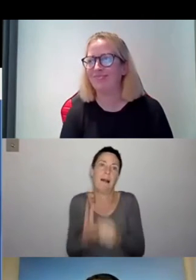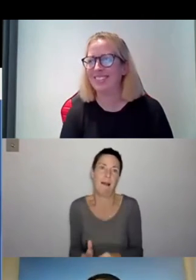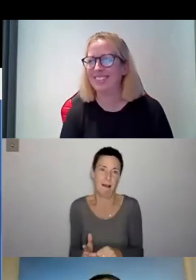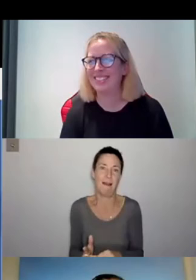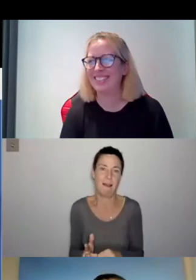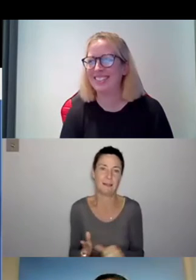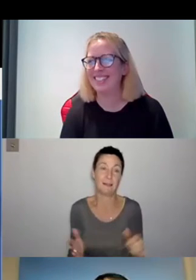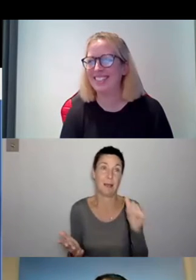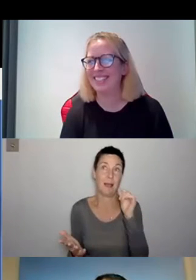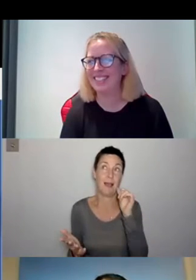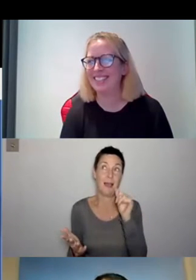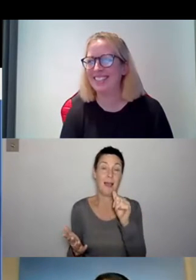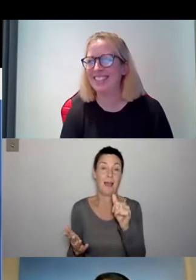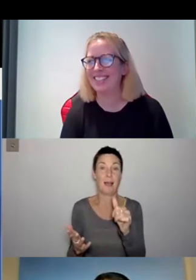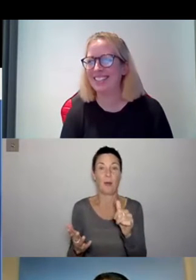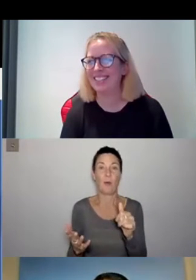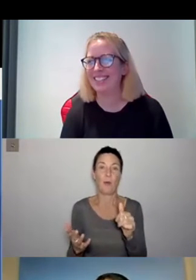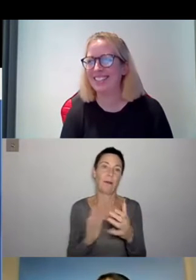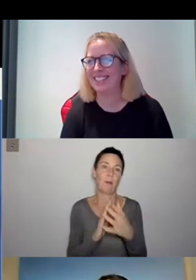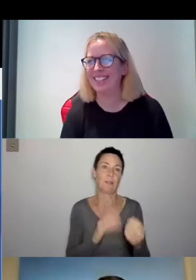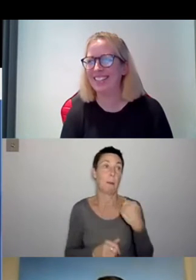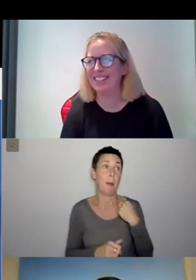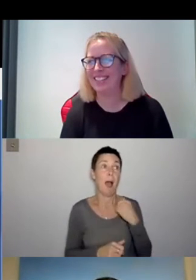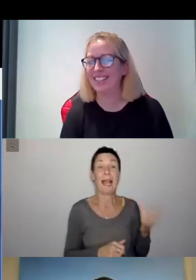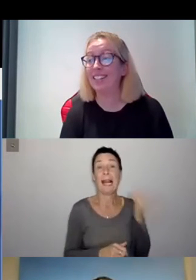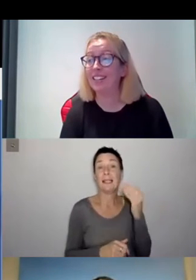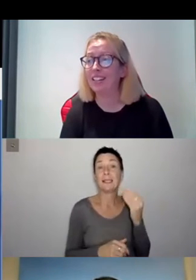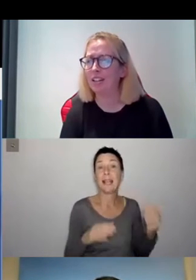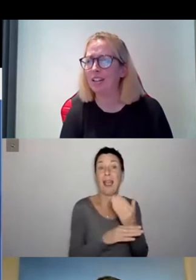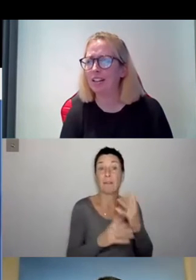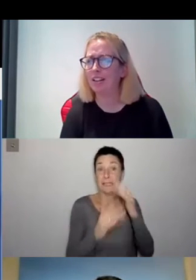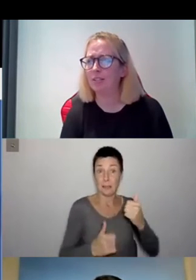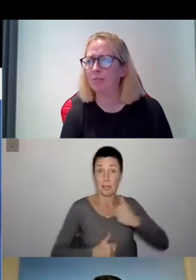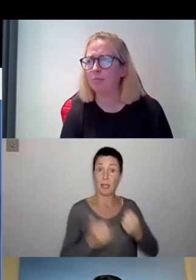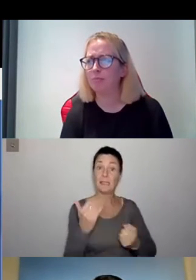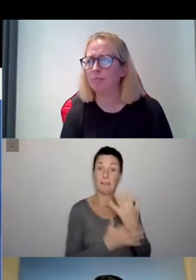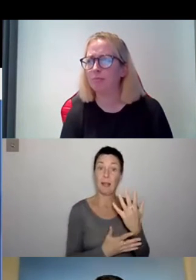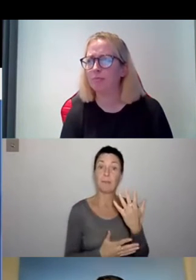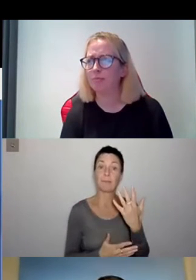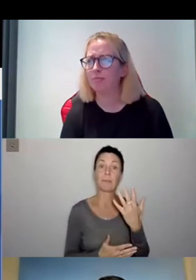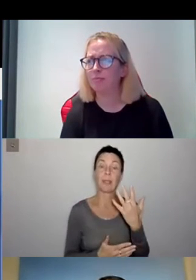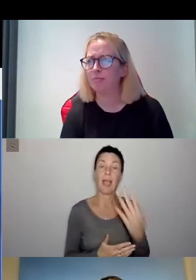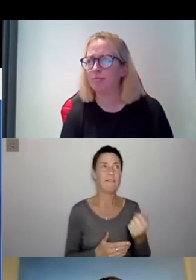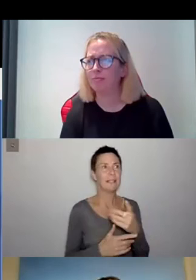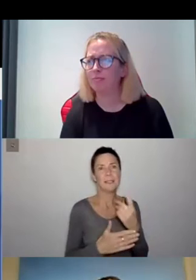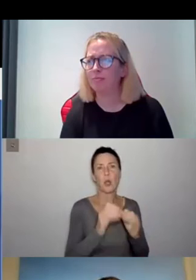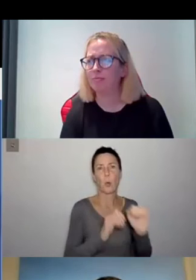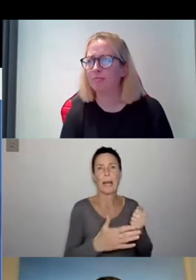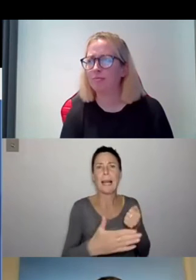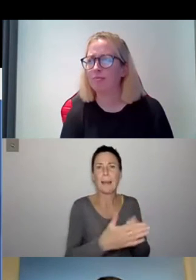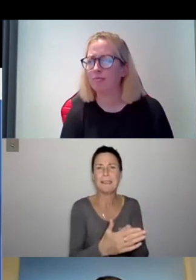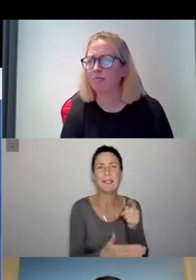know, so for example, my listening effort test that I developed has its own methodological limitations, so it needs much